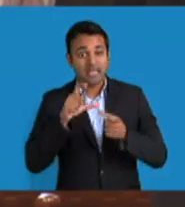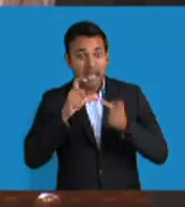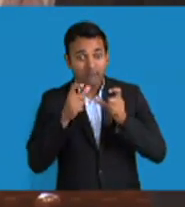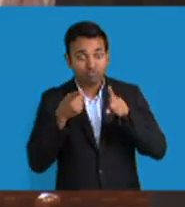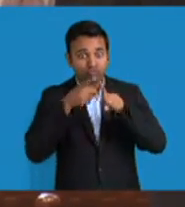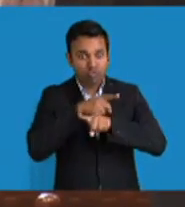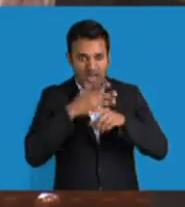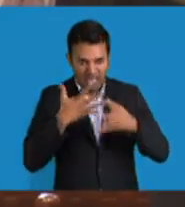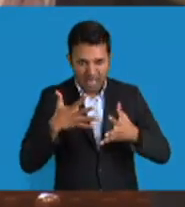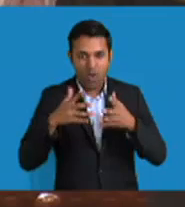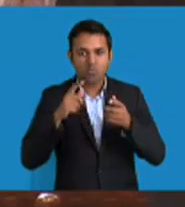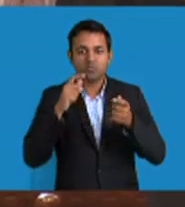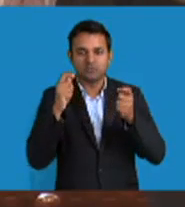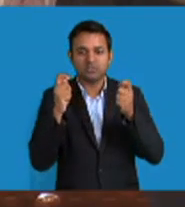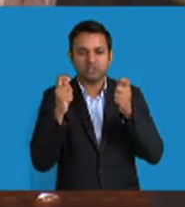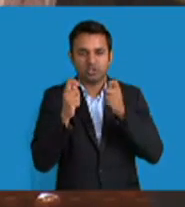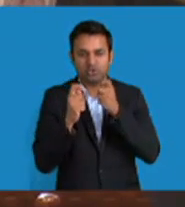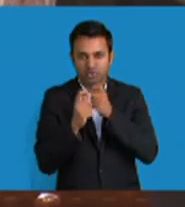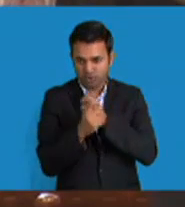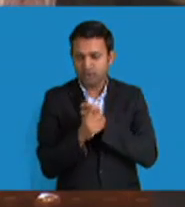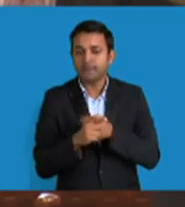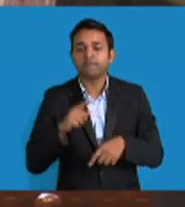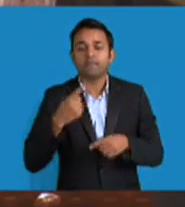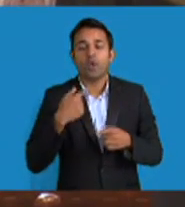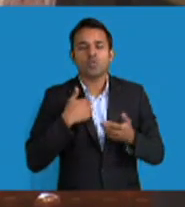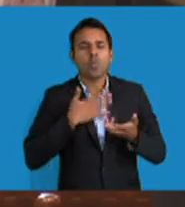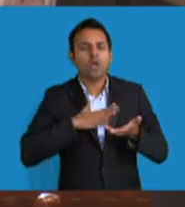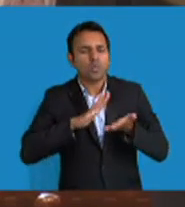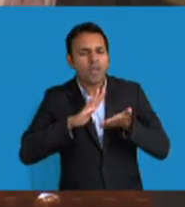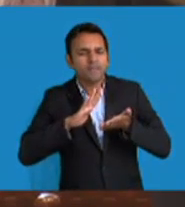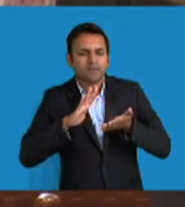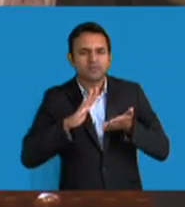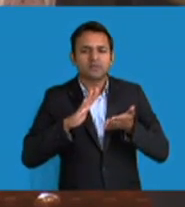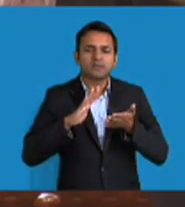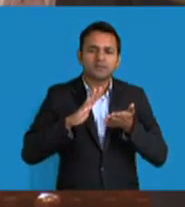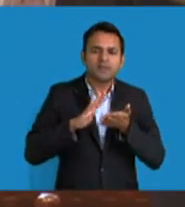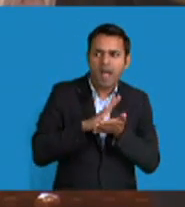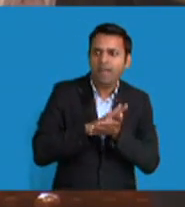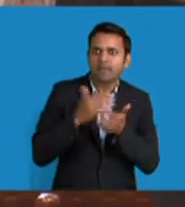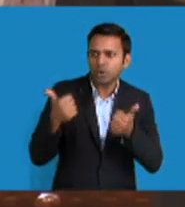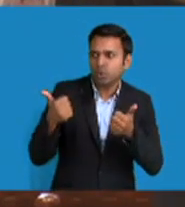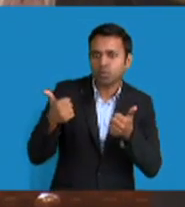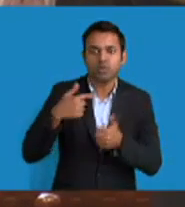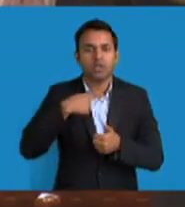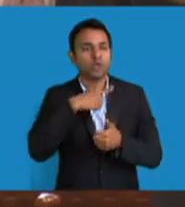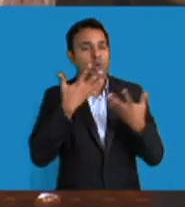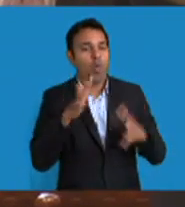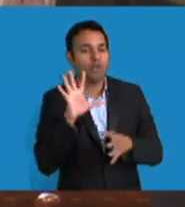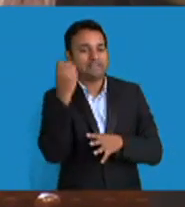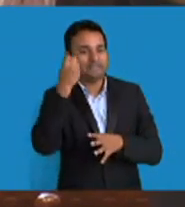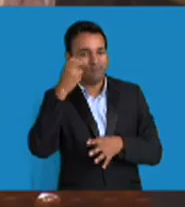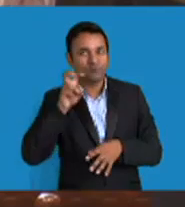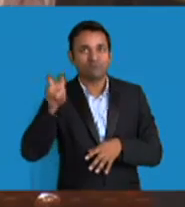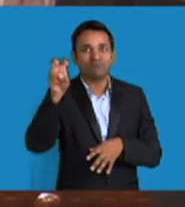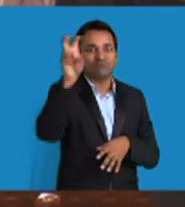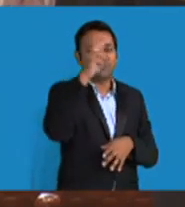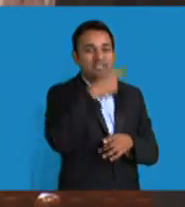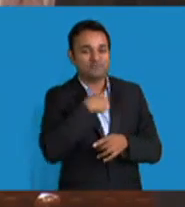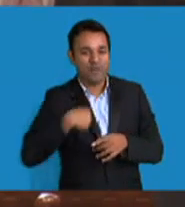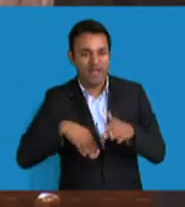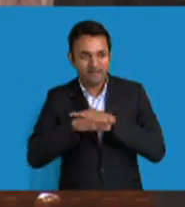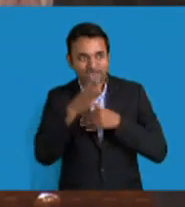also pleased to have shared our successful tour of Hainan and Guangdong province in China and highlighted issues to be